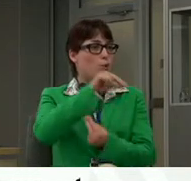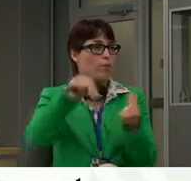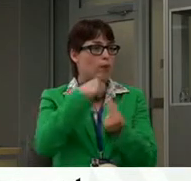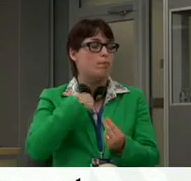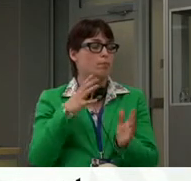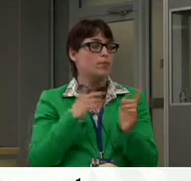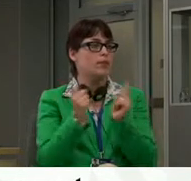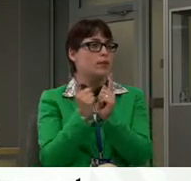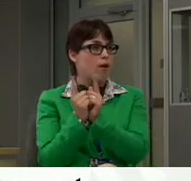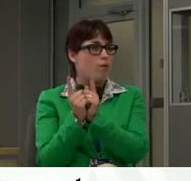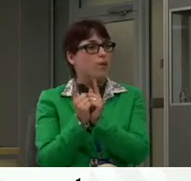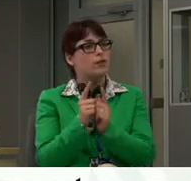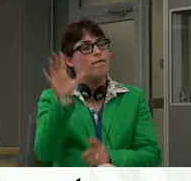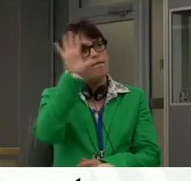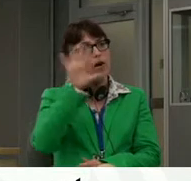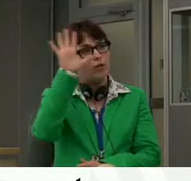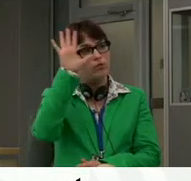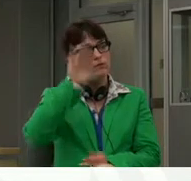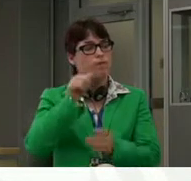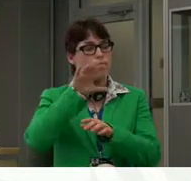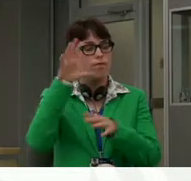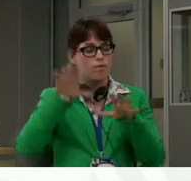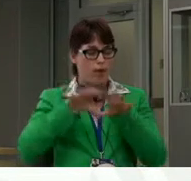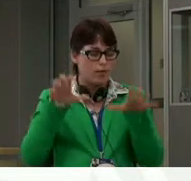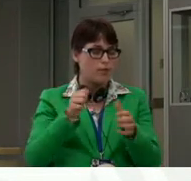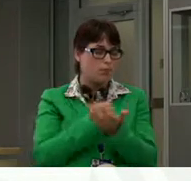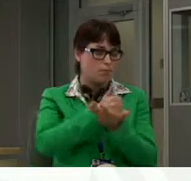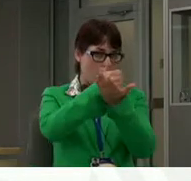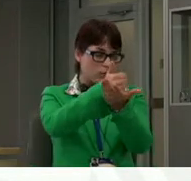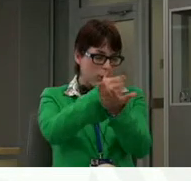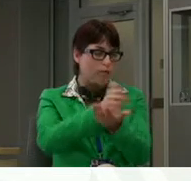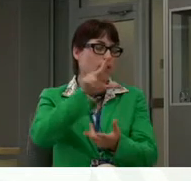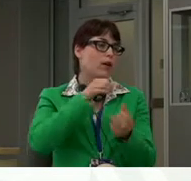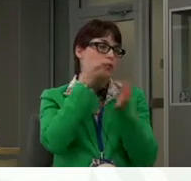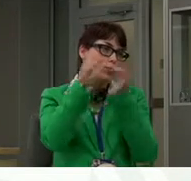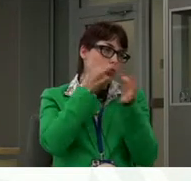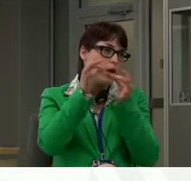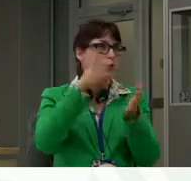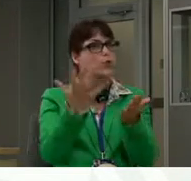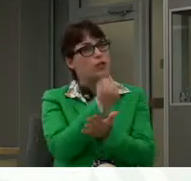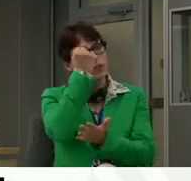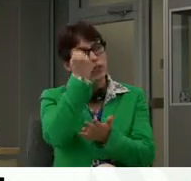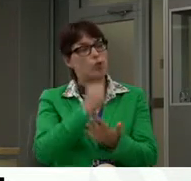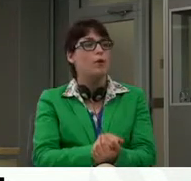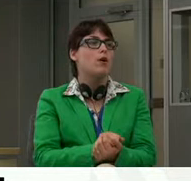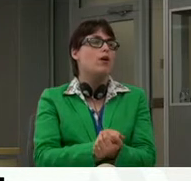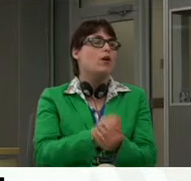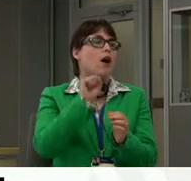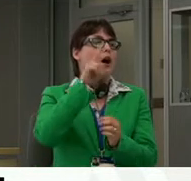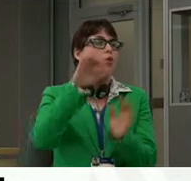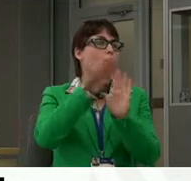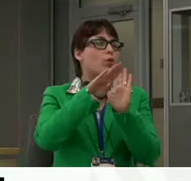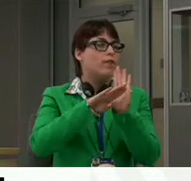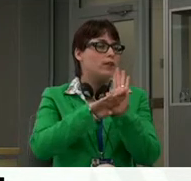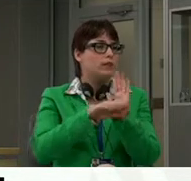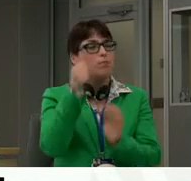European Commission. Shortly before the conference, we met with the representatives of governments of various EU countries to discuss